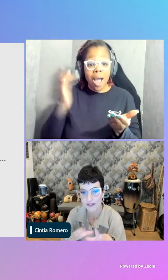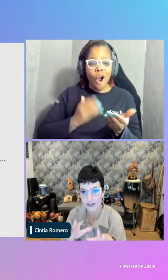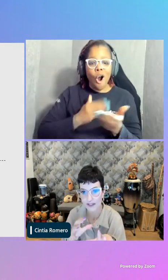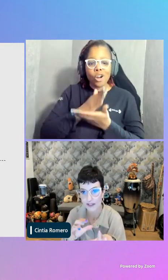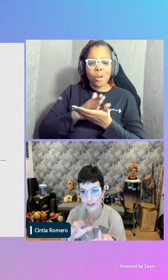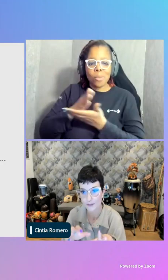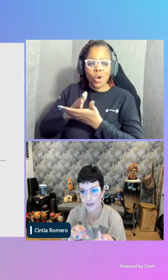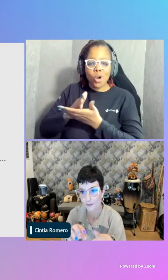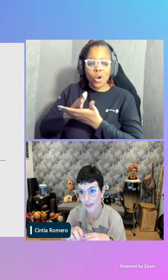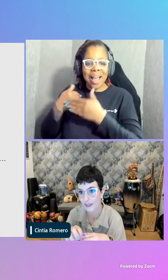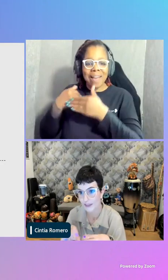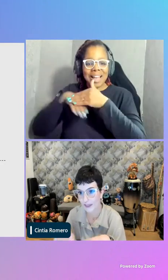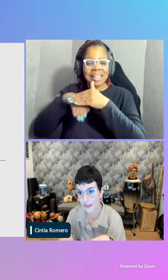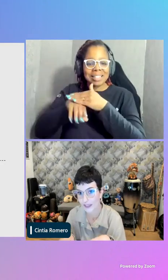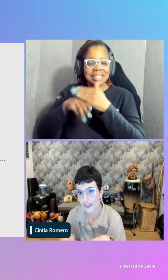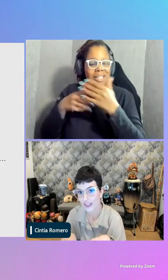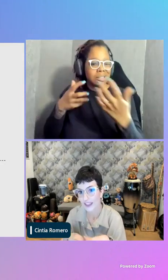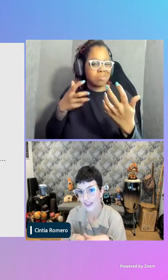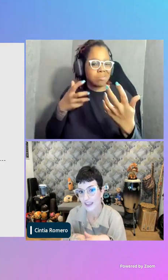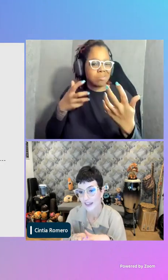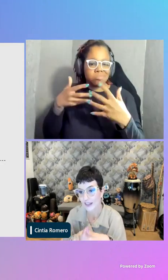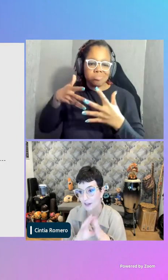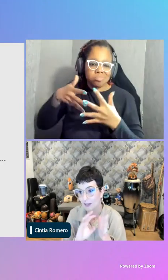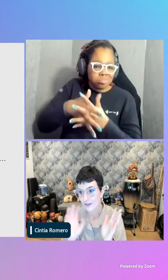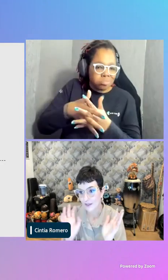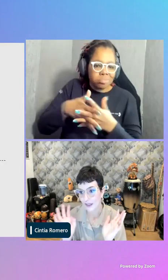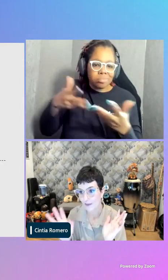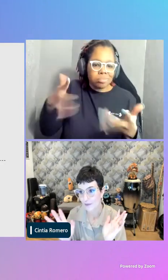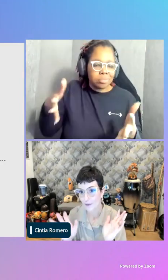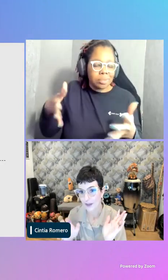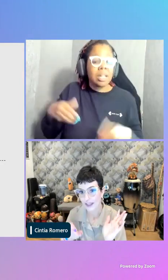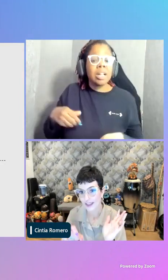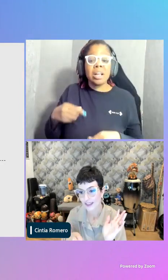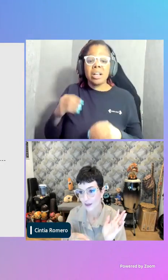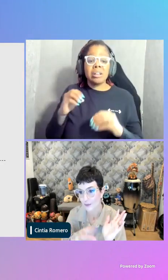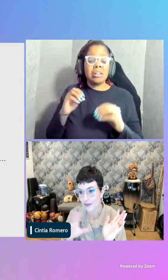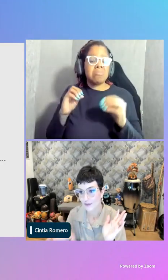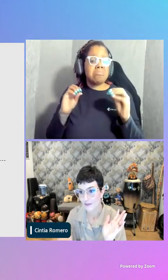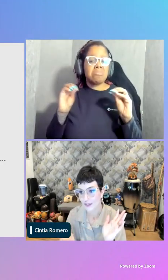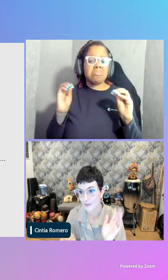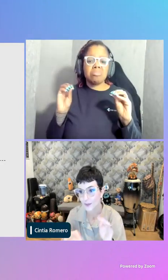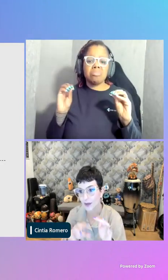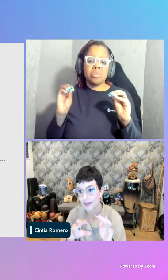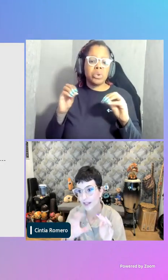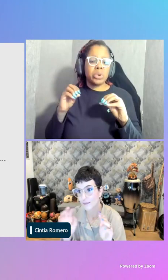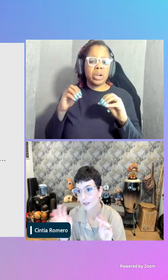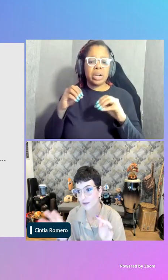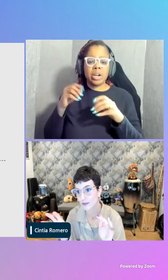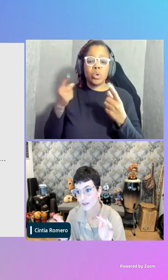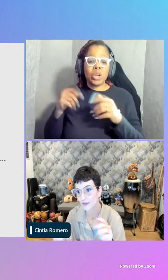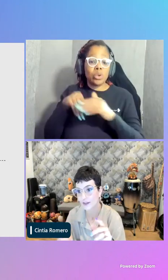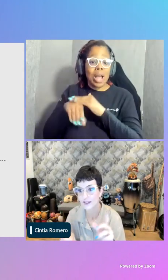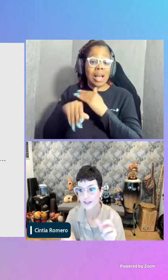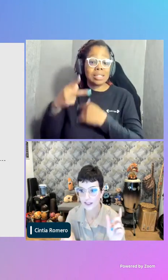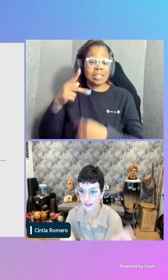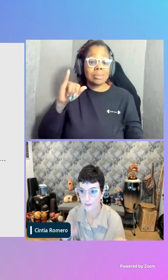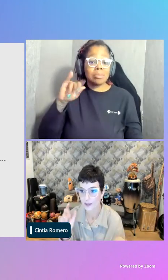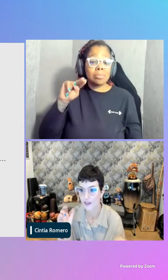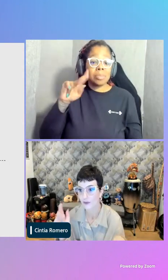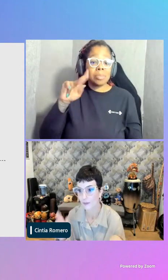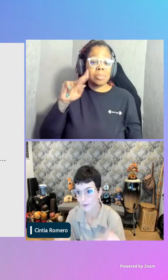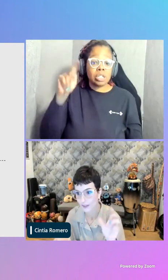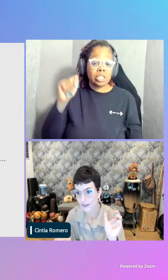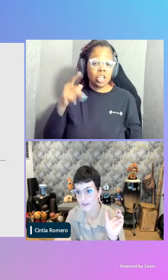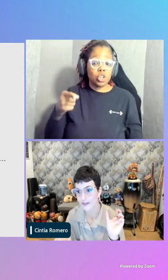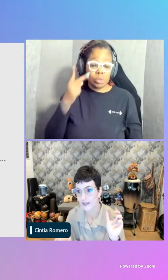components, they have accessibility baked in and they are used everywhere in our surface. When you access Pinterest, you're going to see a